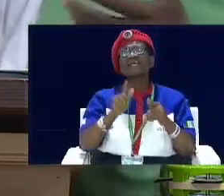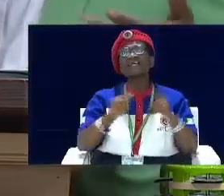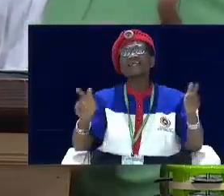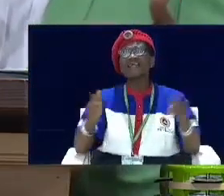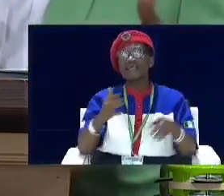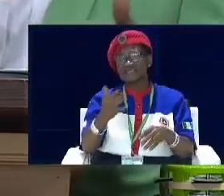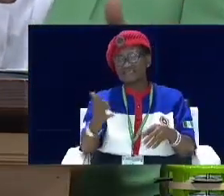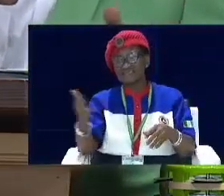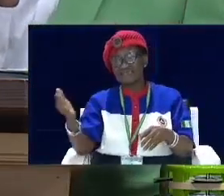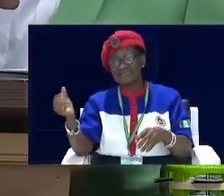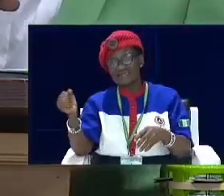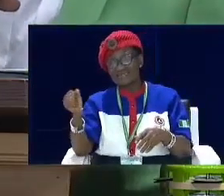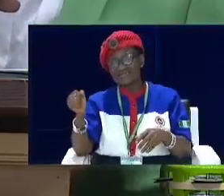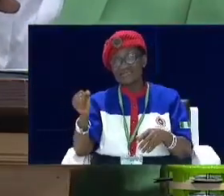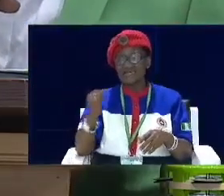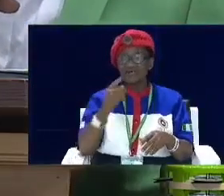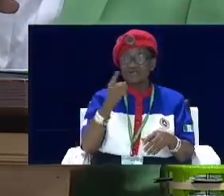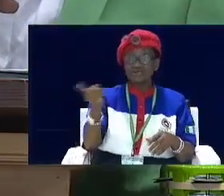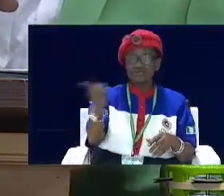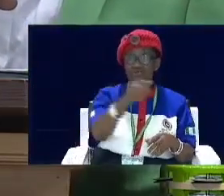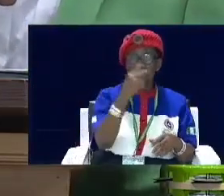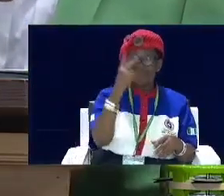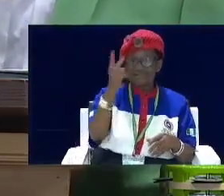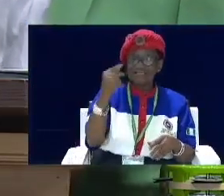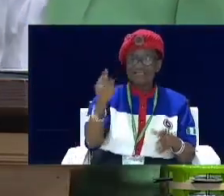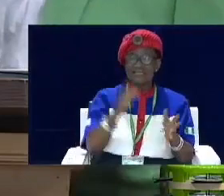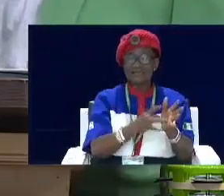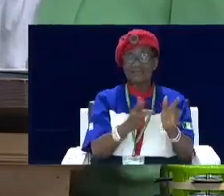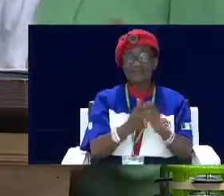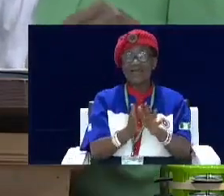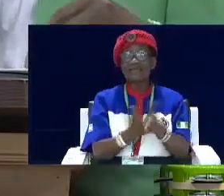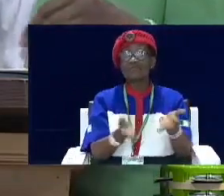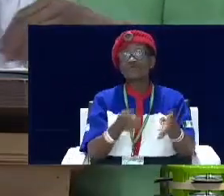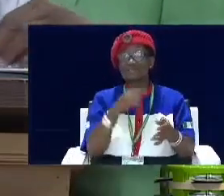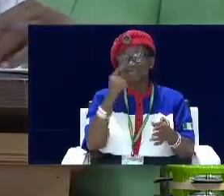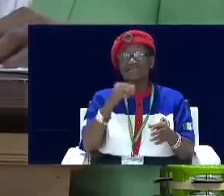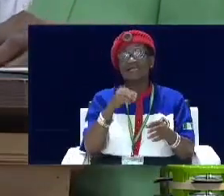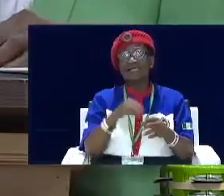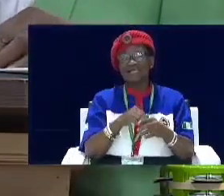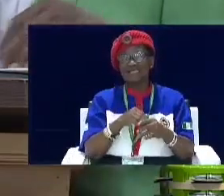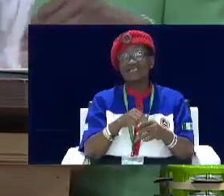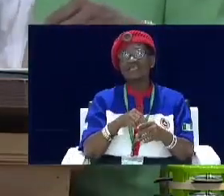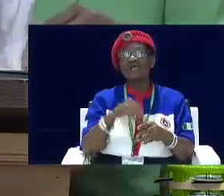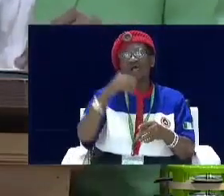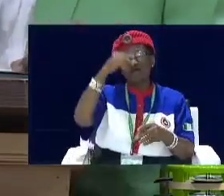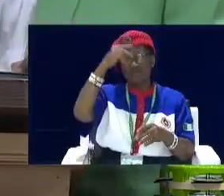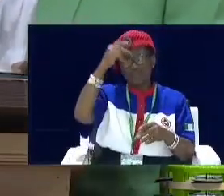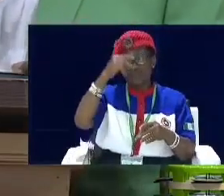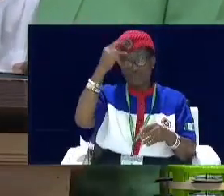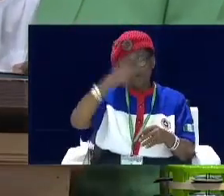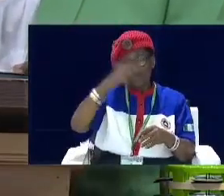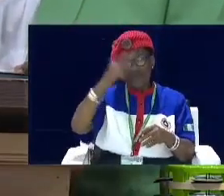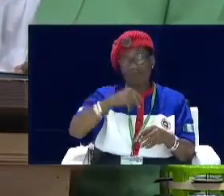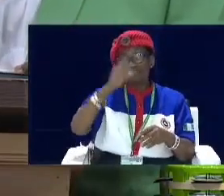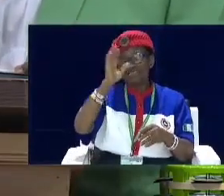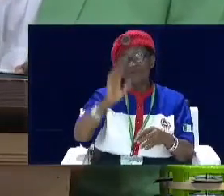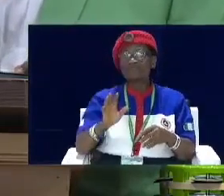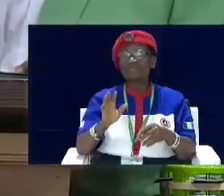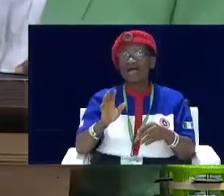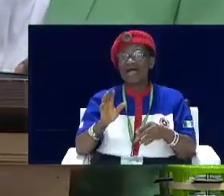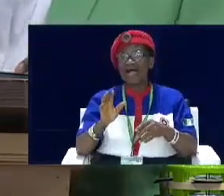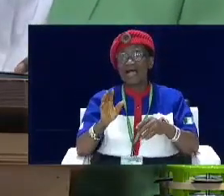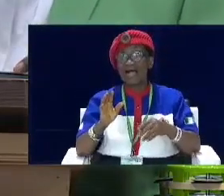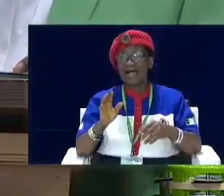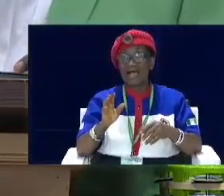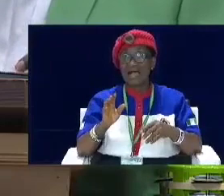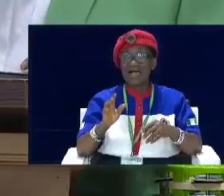You see, the Bible says in Proverbs chapter 20 verse 12. Ori Bible so ninu iwe owe ori ogun ese ikejila.